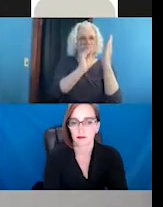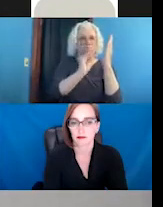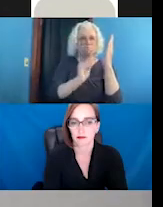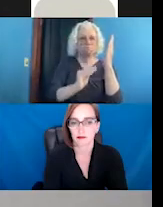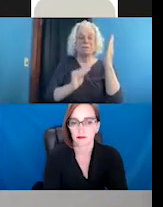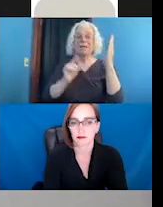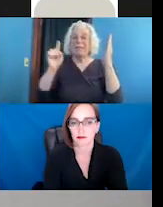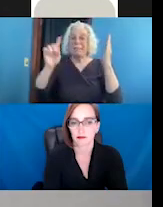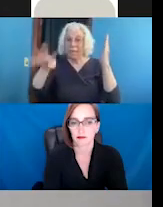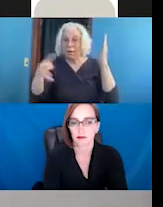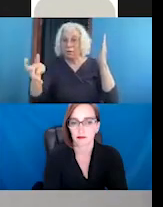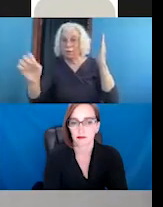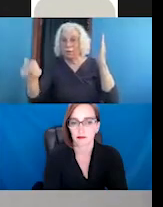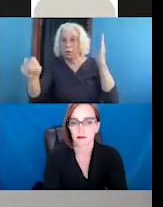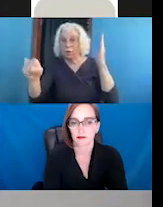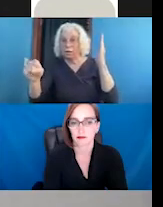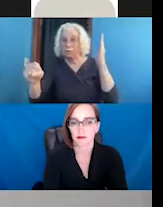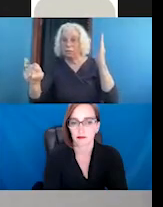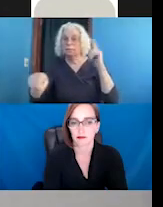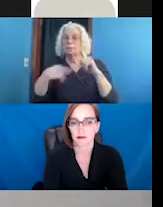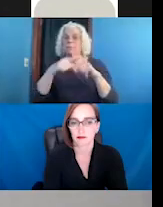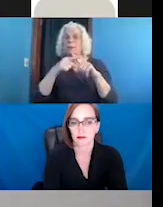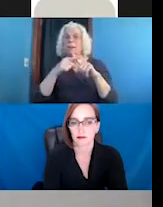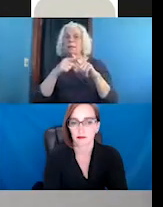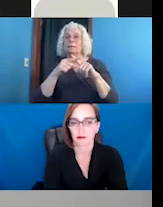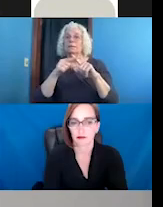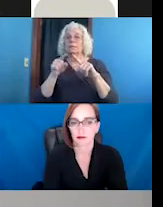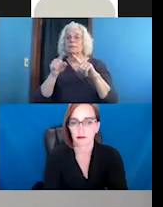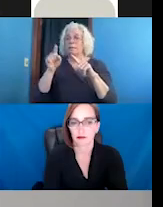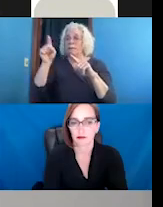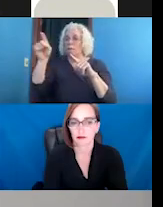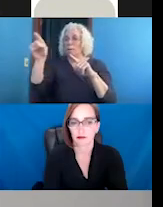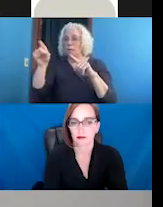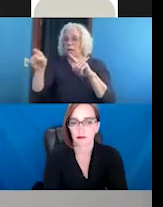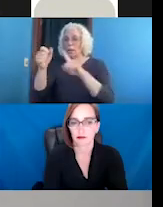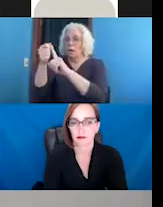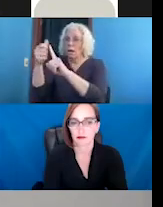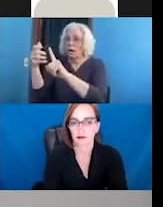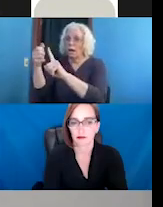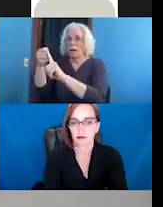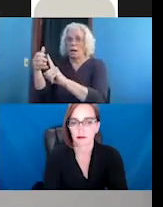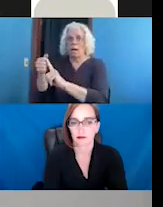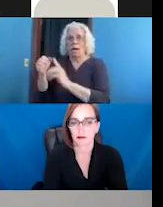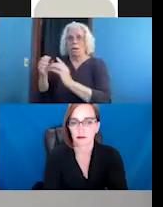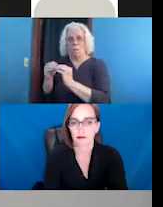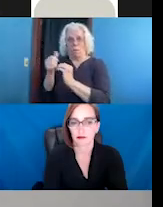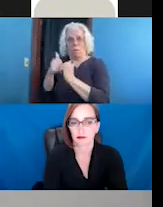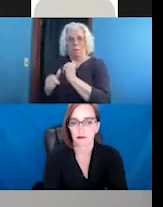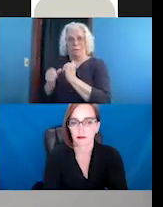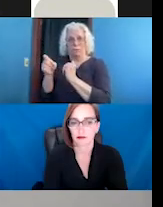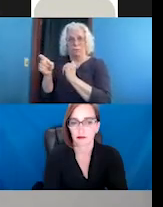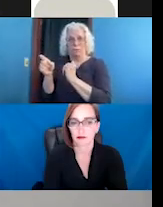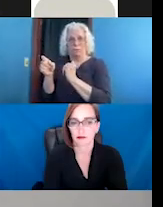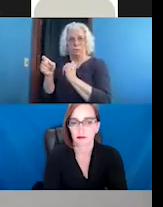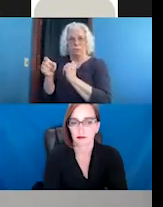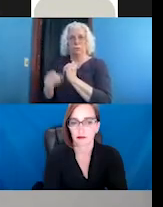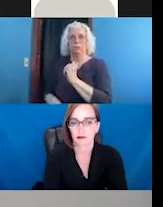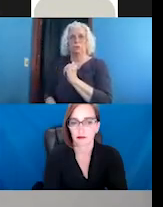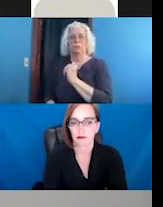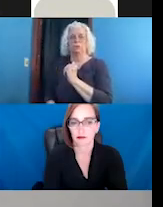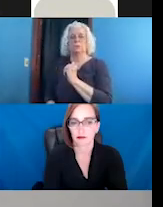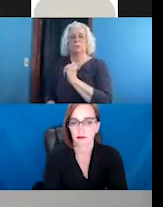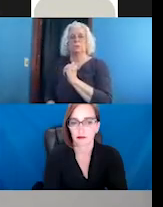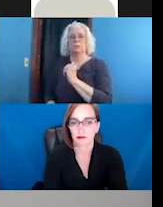but also we'll go back and kind of flesh those out in each of these areas and have some things. And I think somewhat